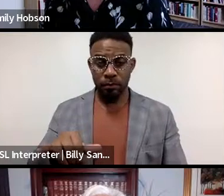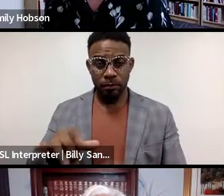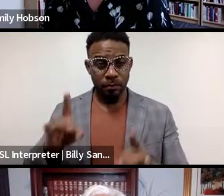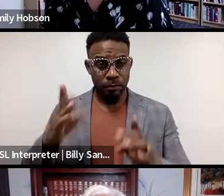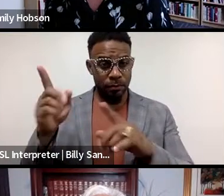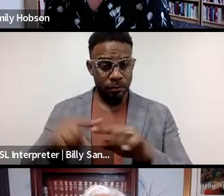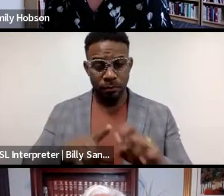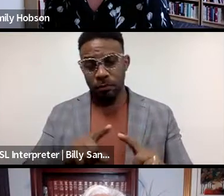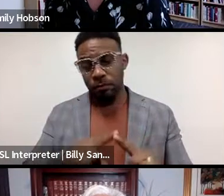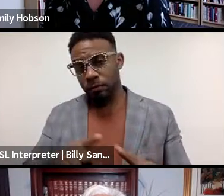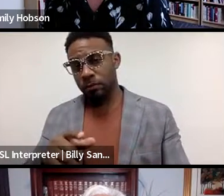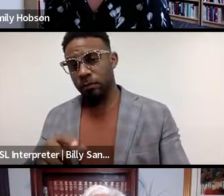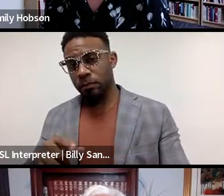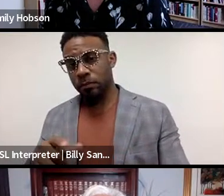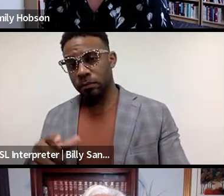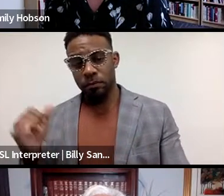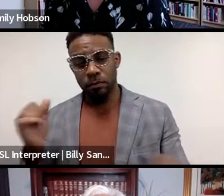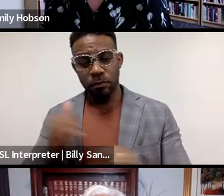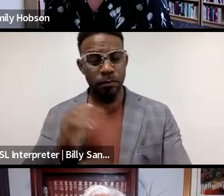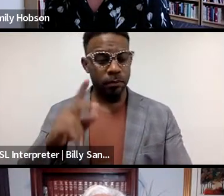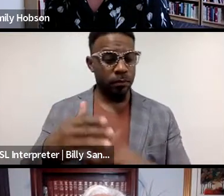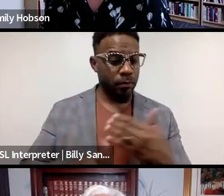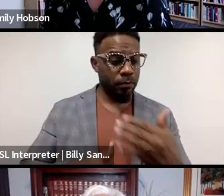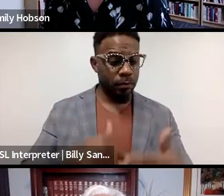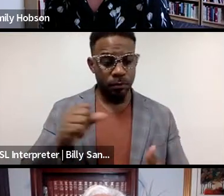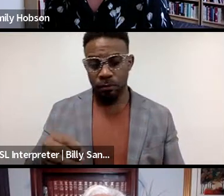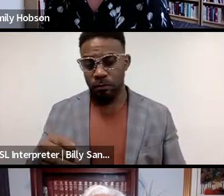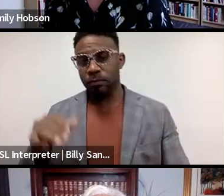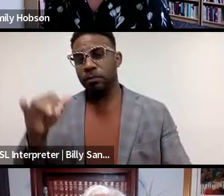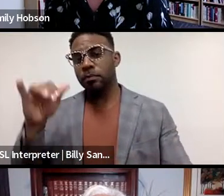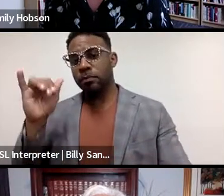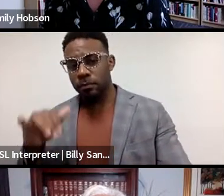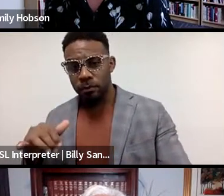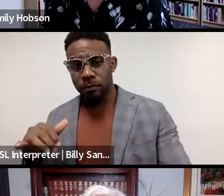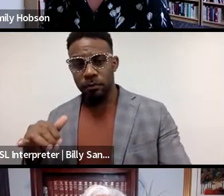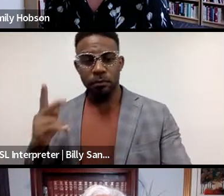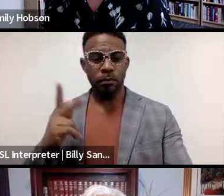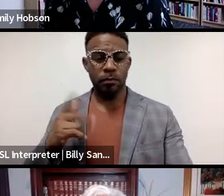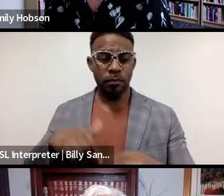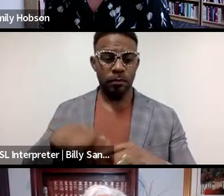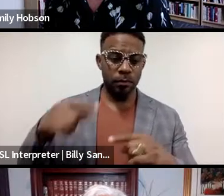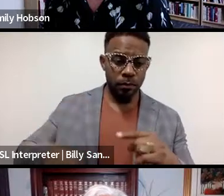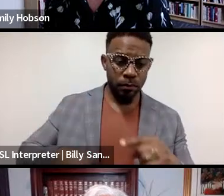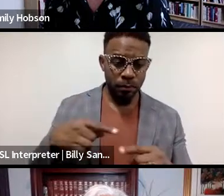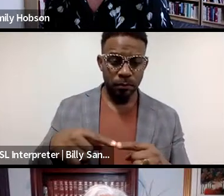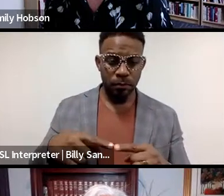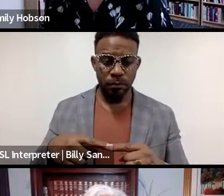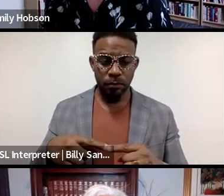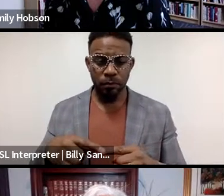conditions was to fight back. And so that again keeps us in this cycle where